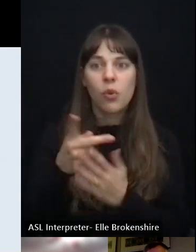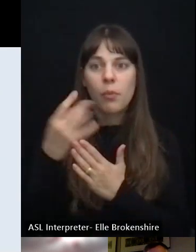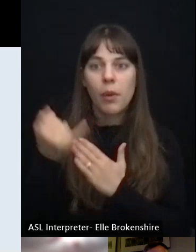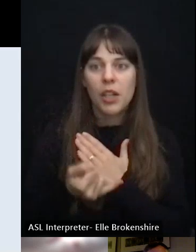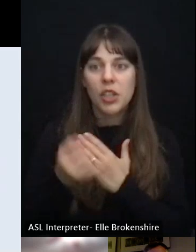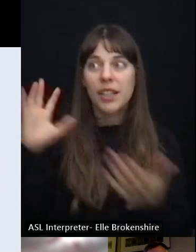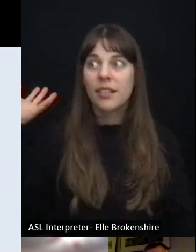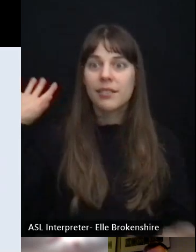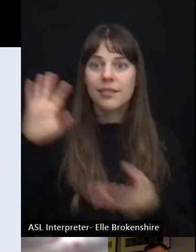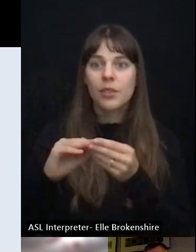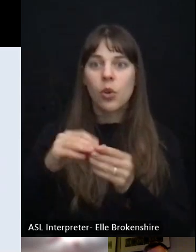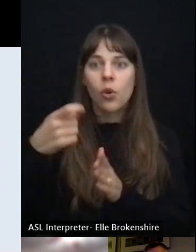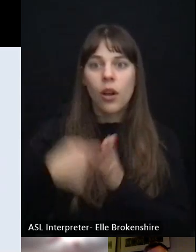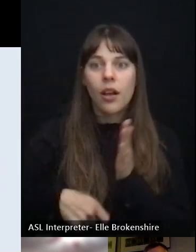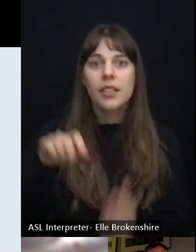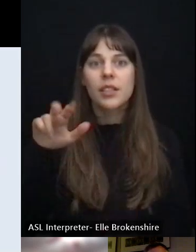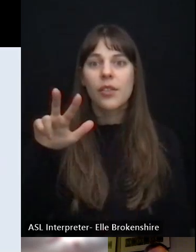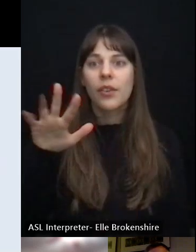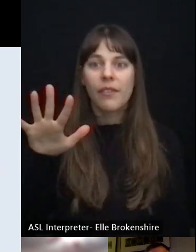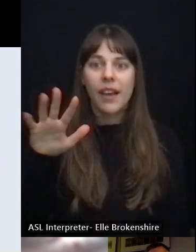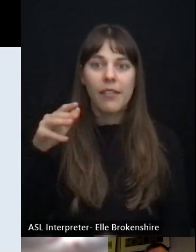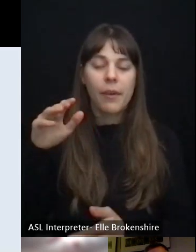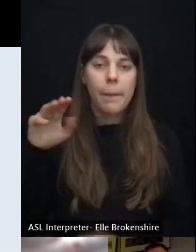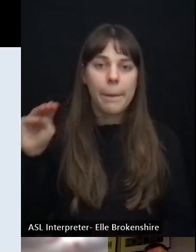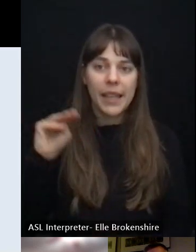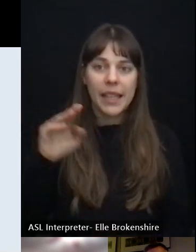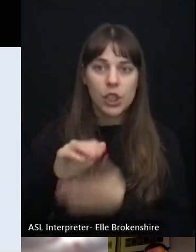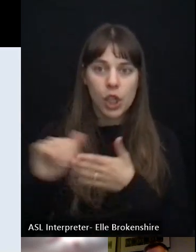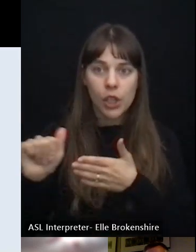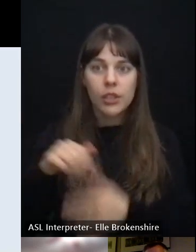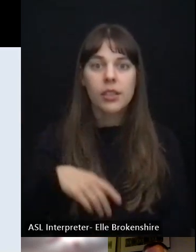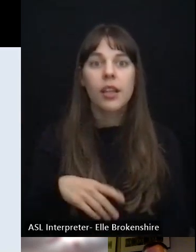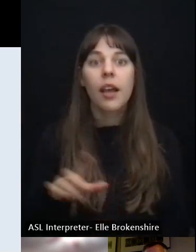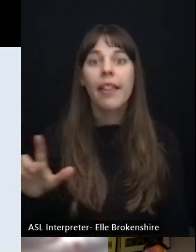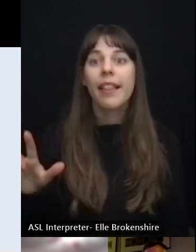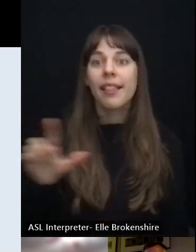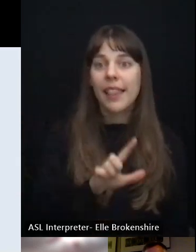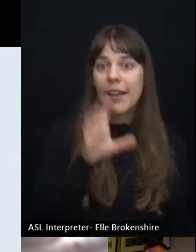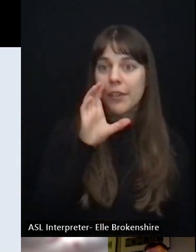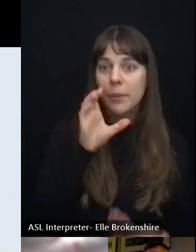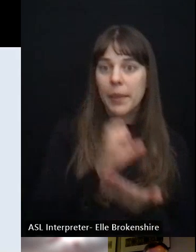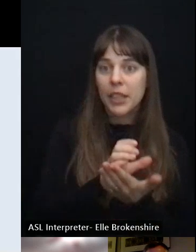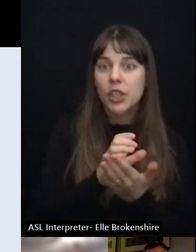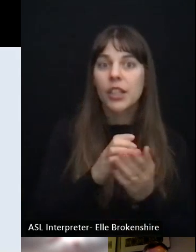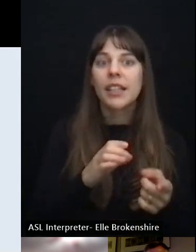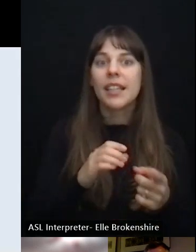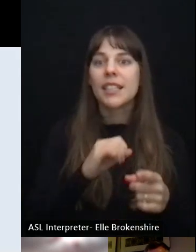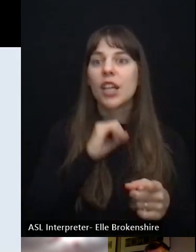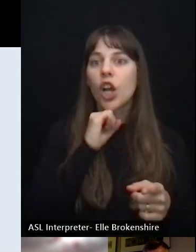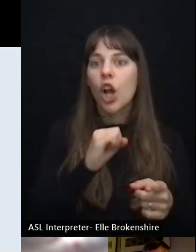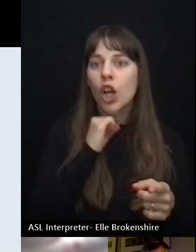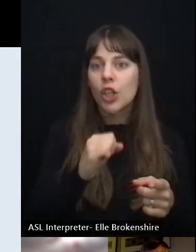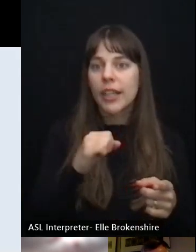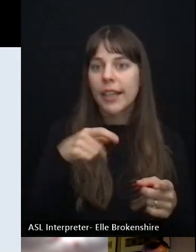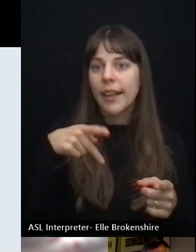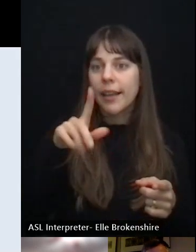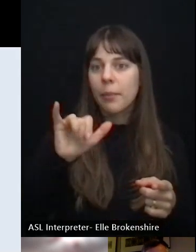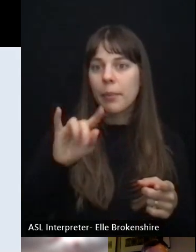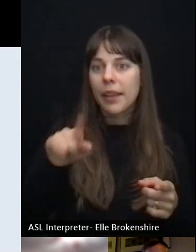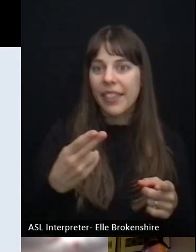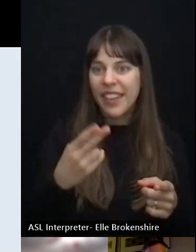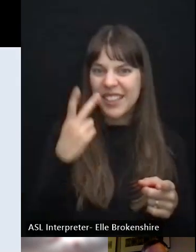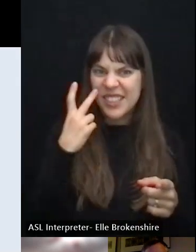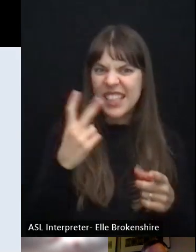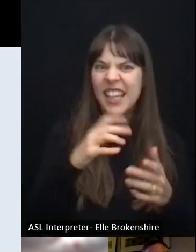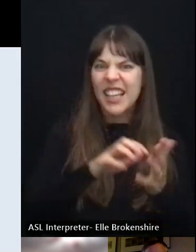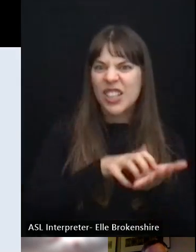million. On the left-hand side, is a picture of what is the concrete plinth, and also shows that the concrete plinth is cracked up,